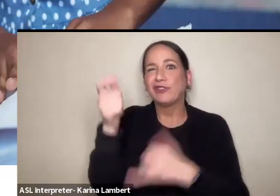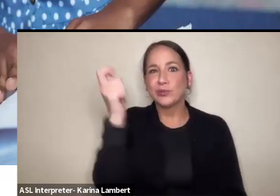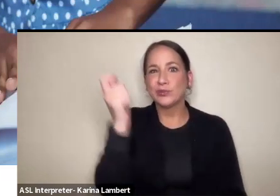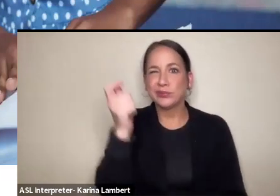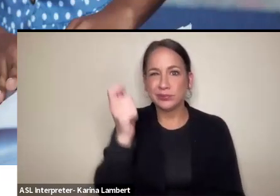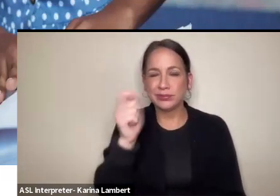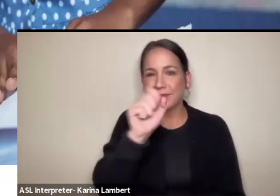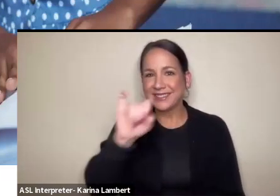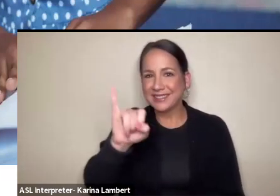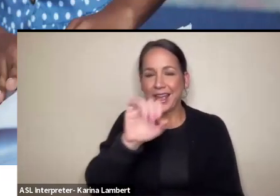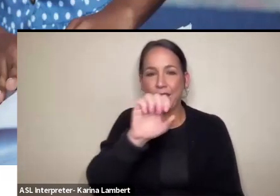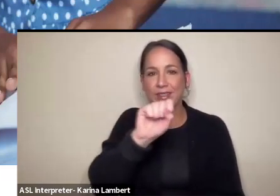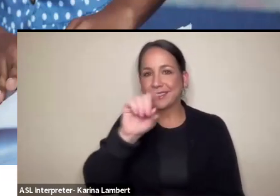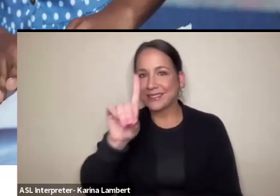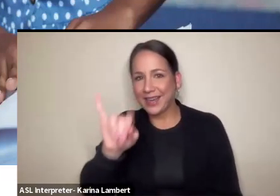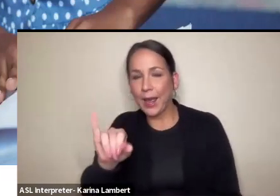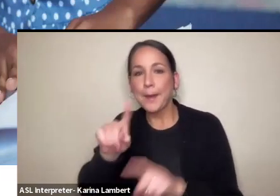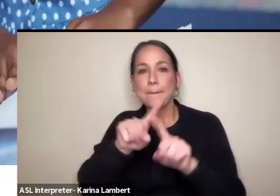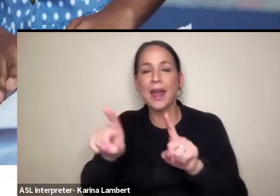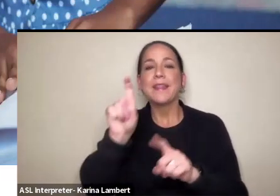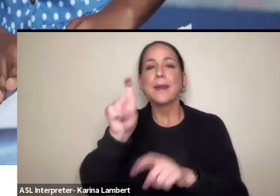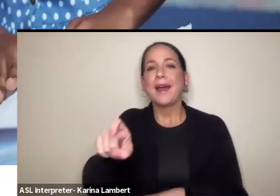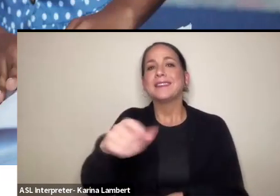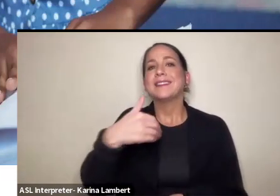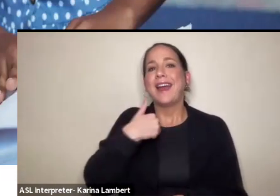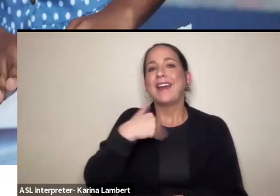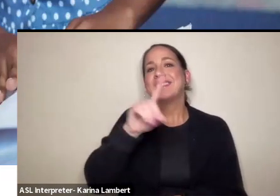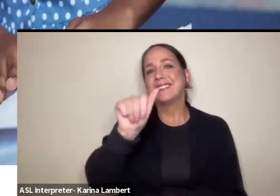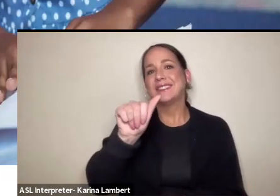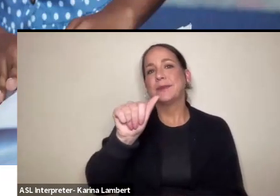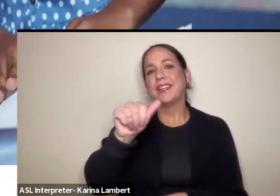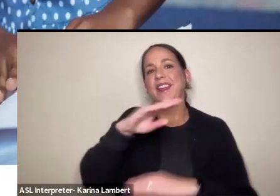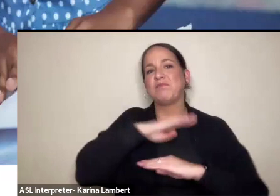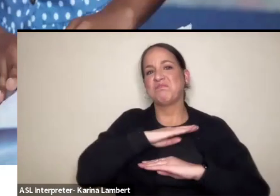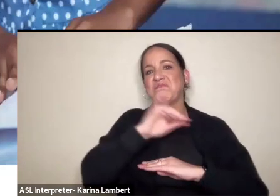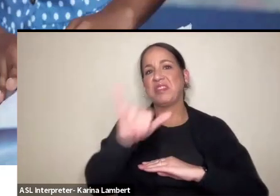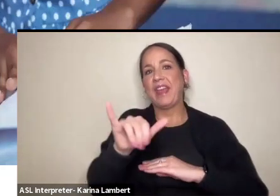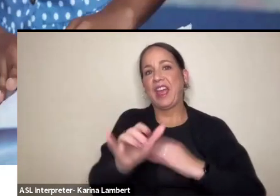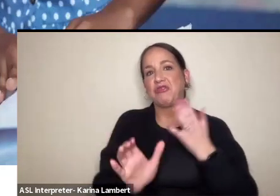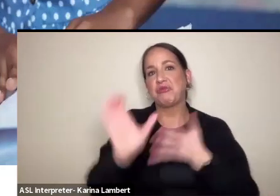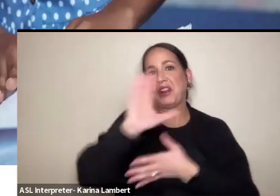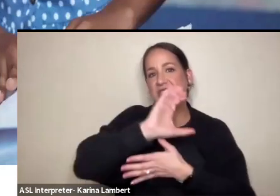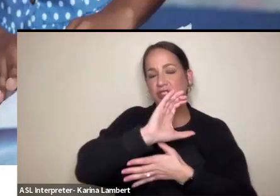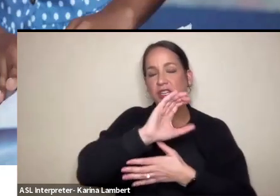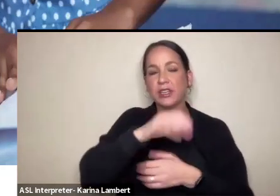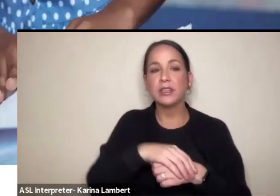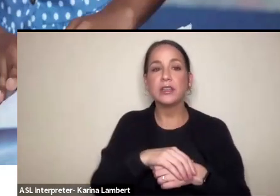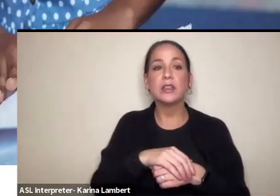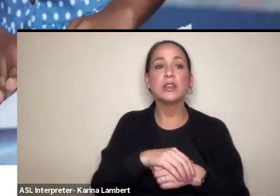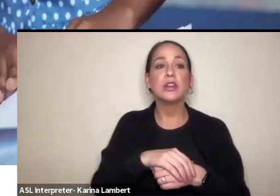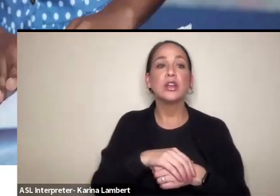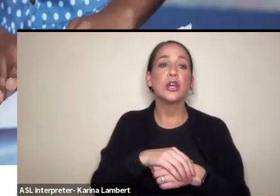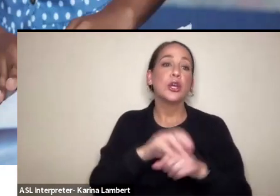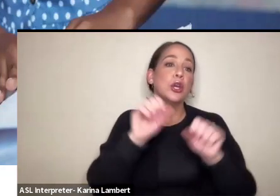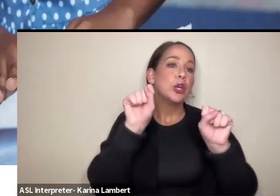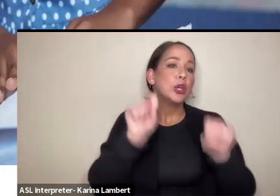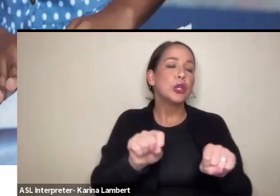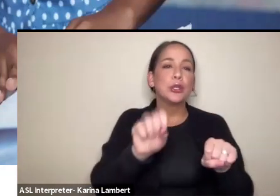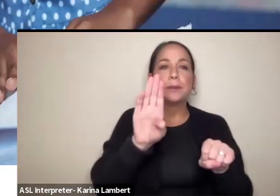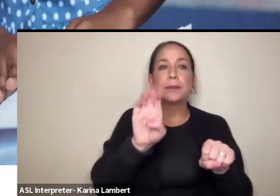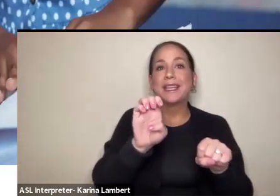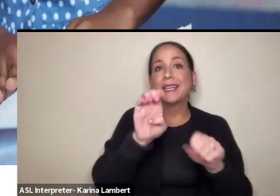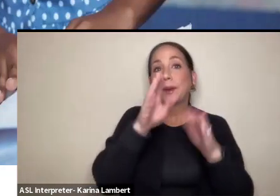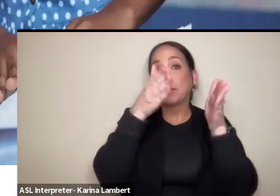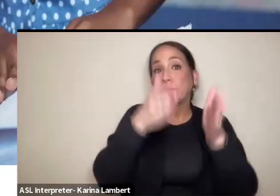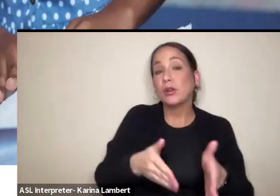have a disability that would meet that criteria. And the types of disabilities are varied. It could be a person with a